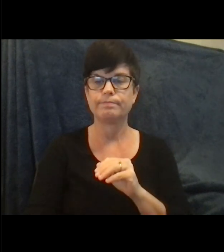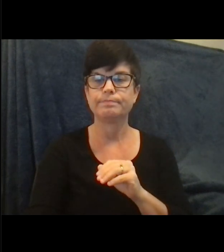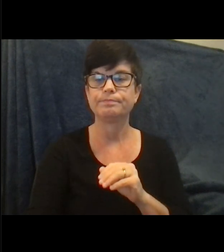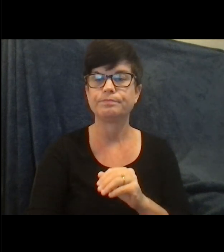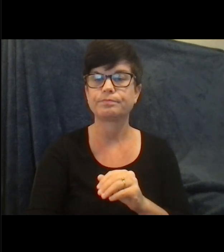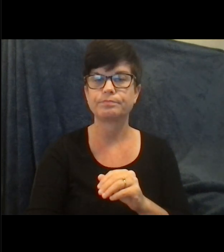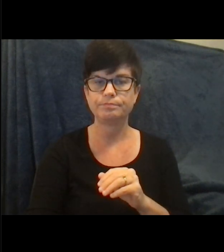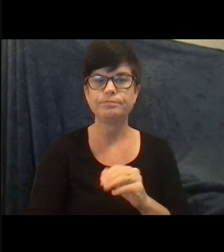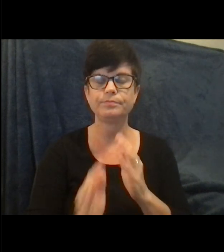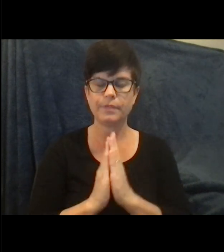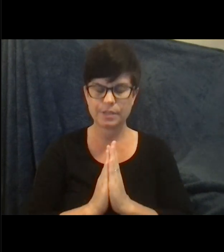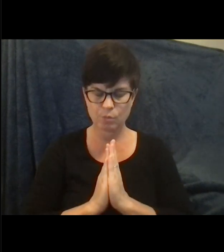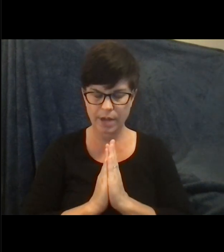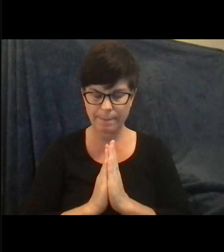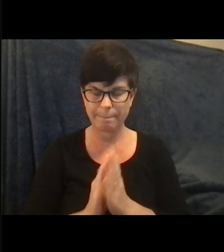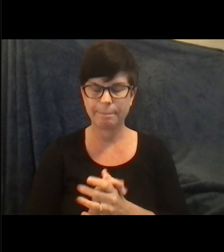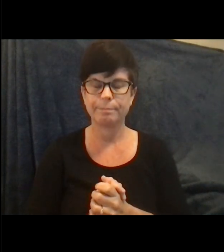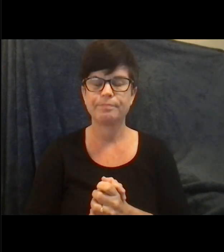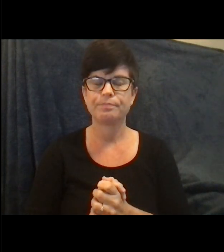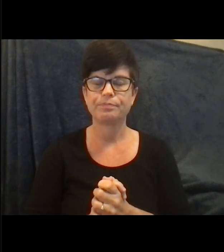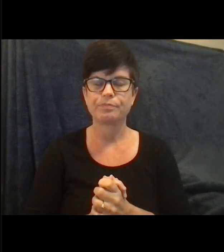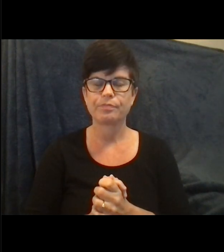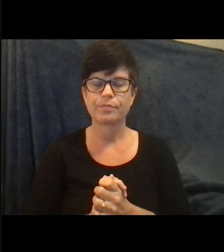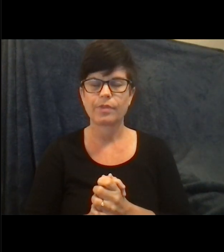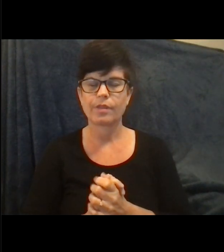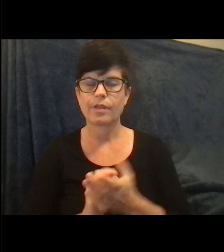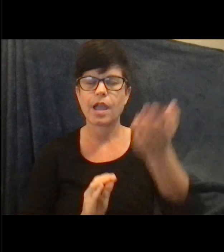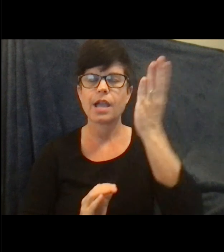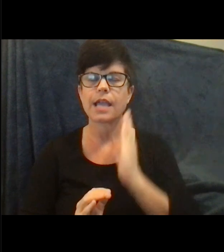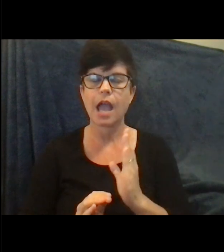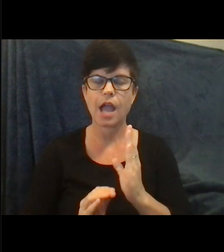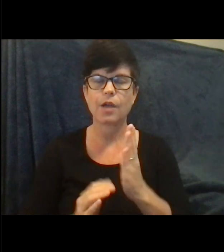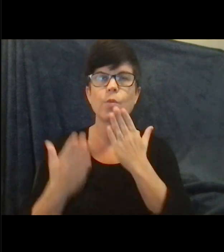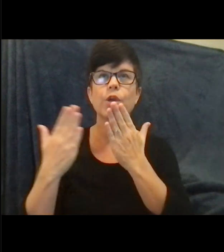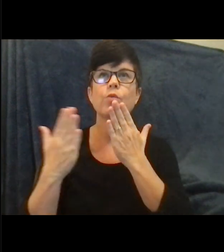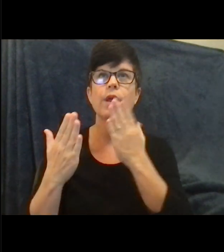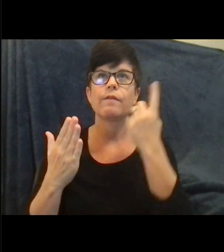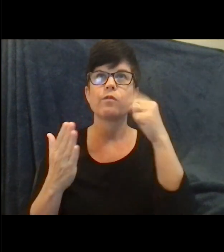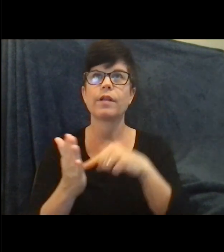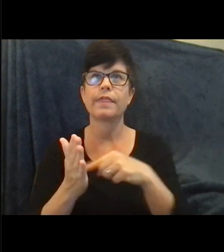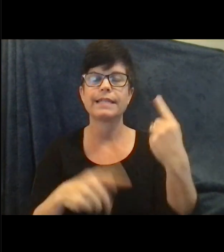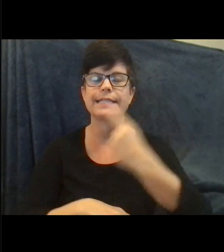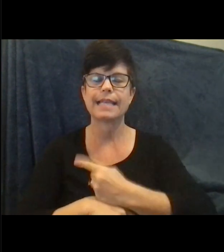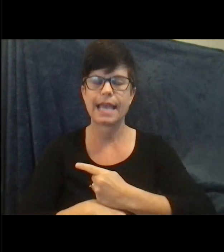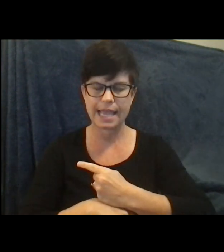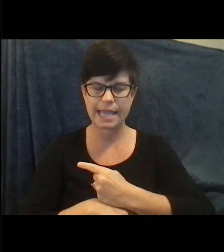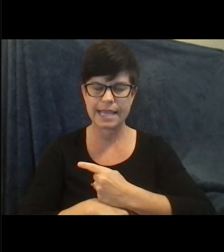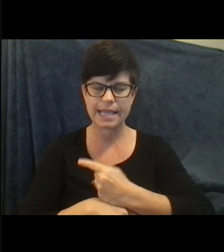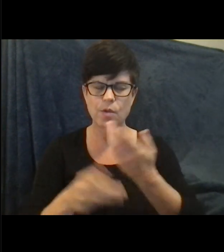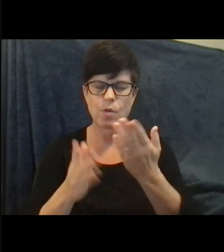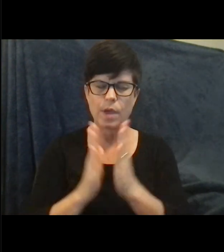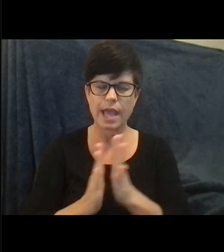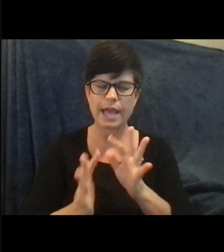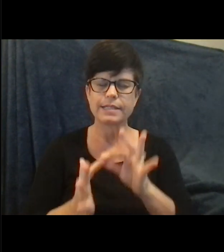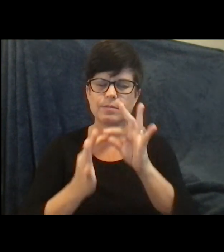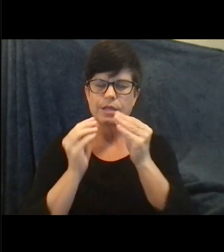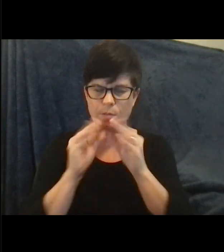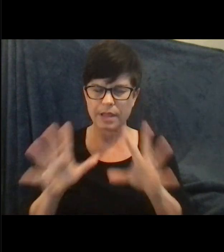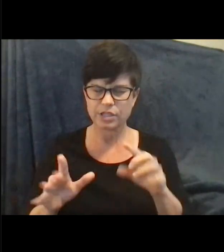Let us pray. Father, we're grateful for this day. We ask a special blessing on the CRA